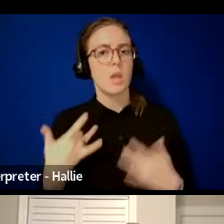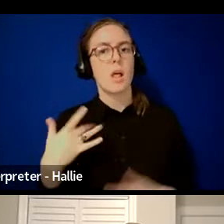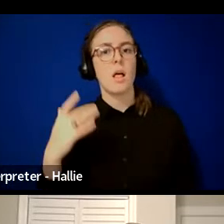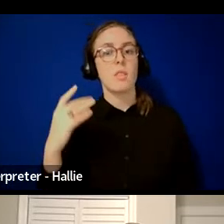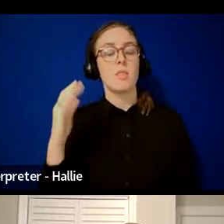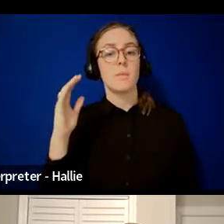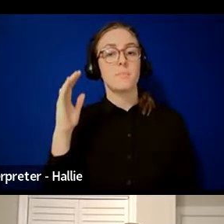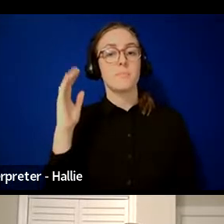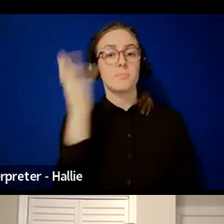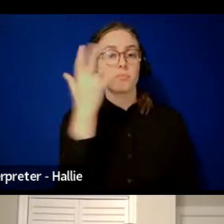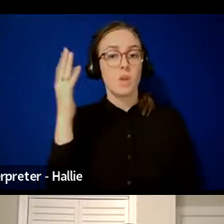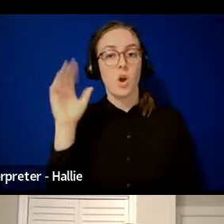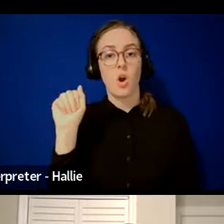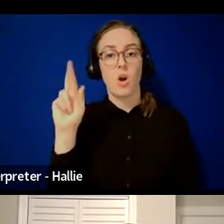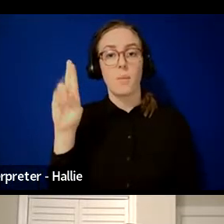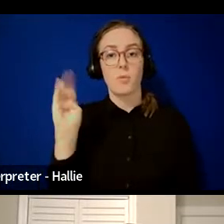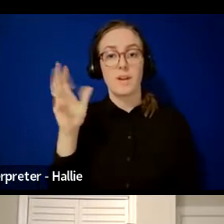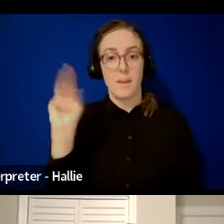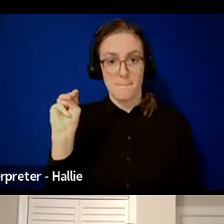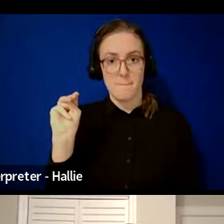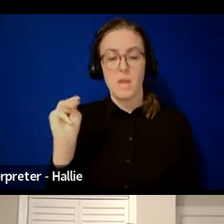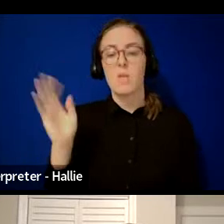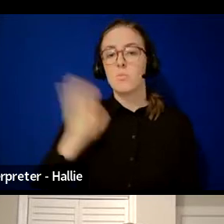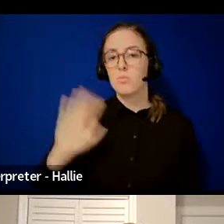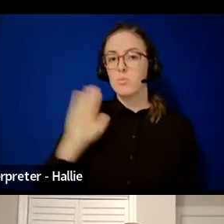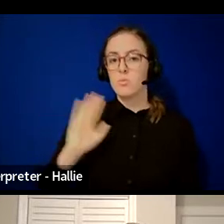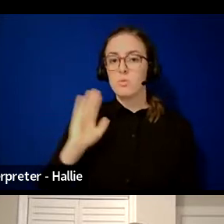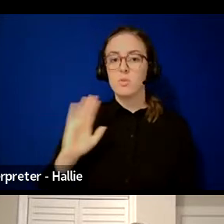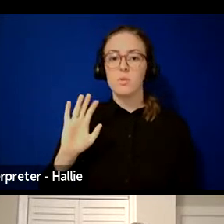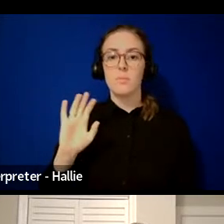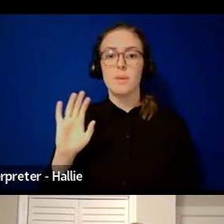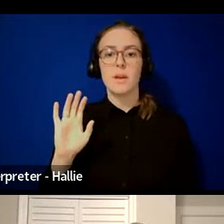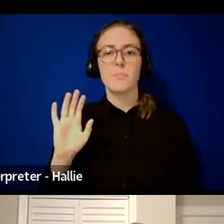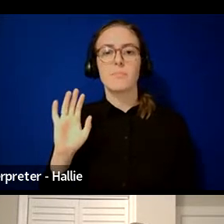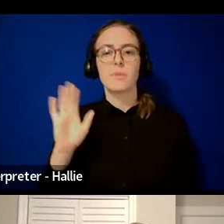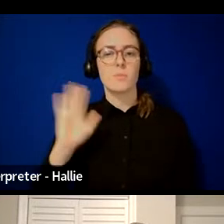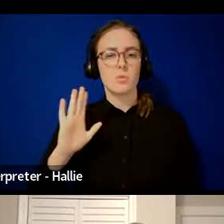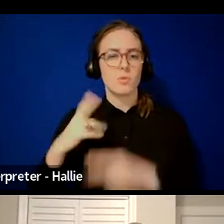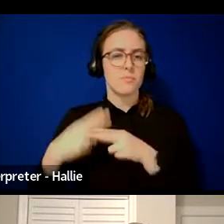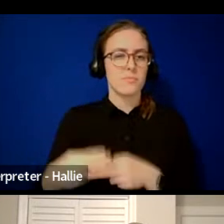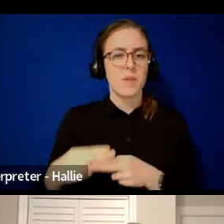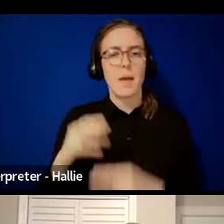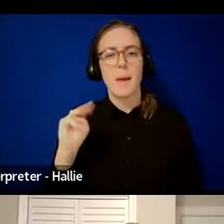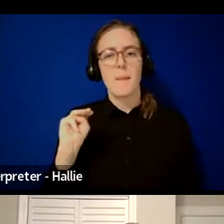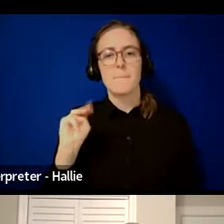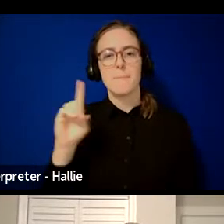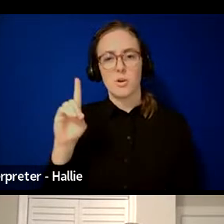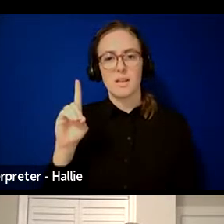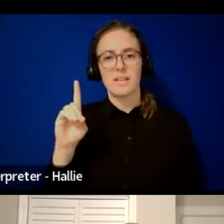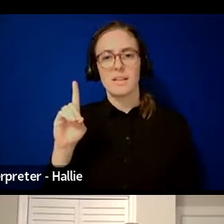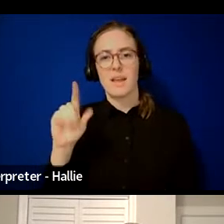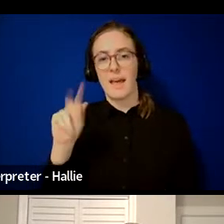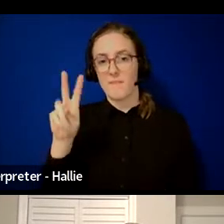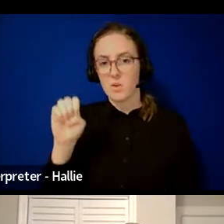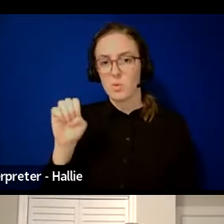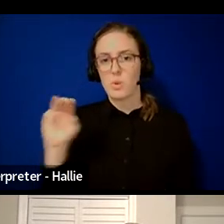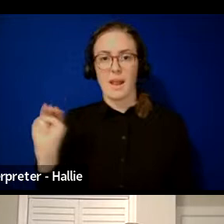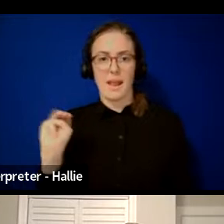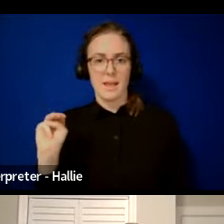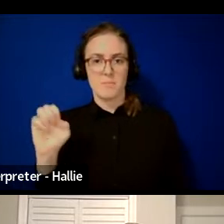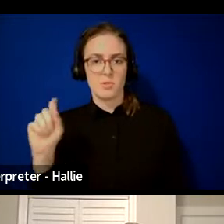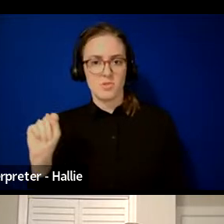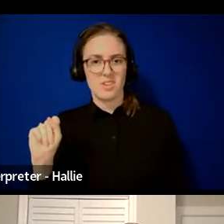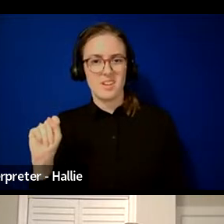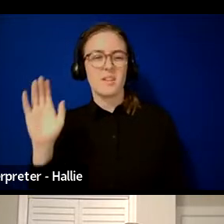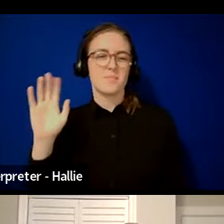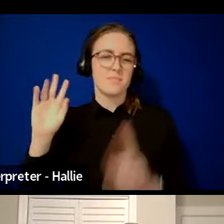car that's where some people call it the back gate of the Arboretum or Merlin Avenue and M Street. It's not actually the back gate,